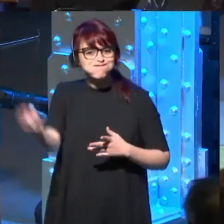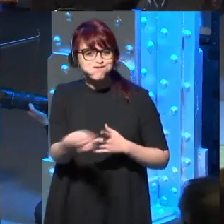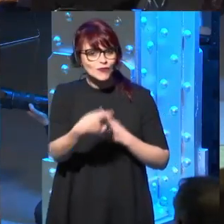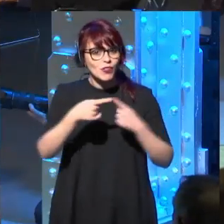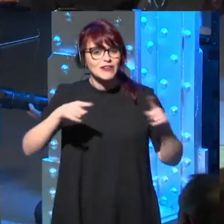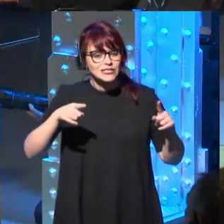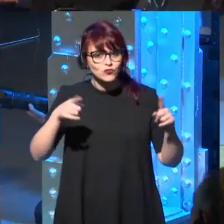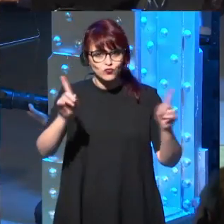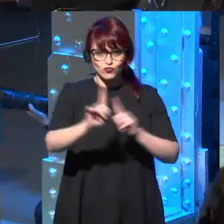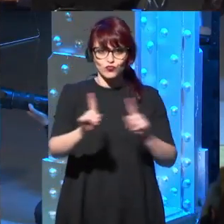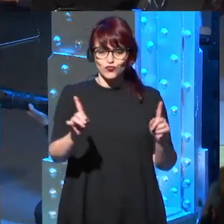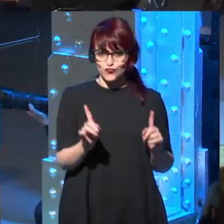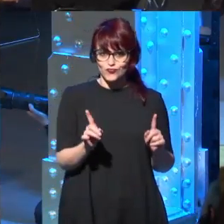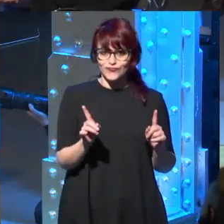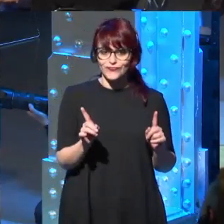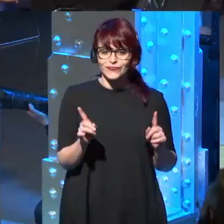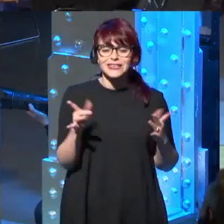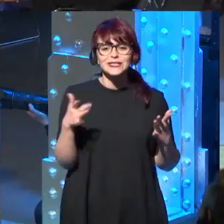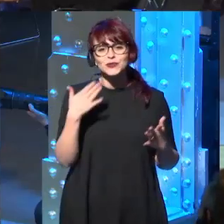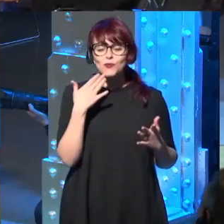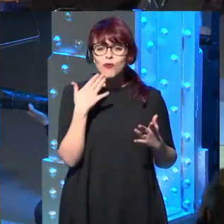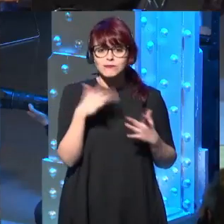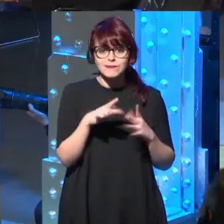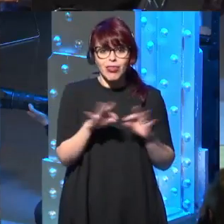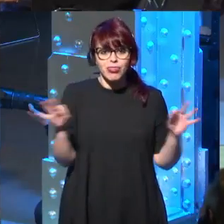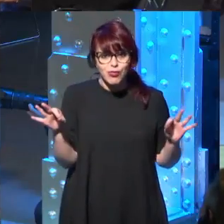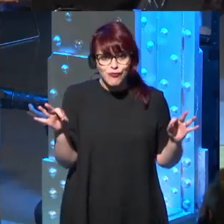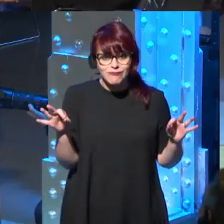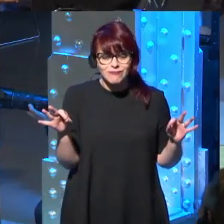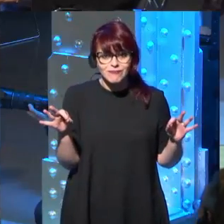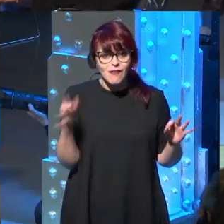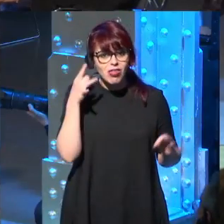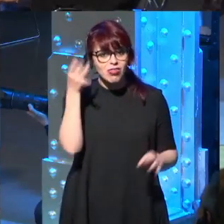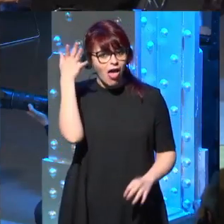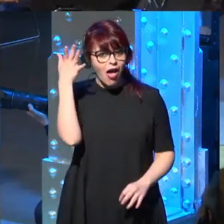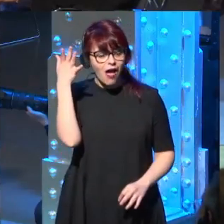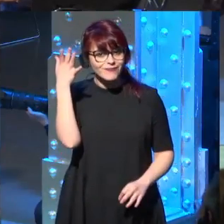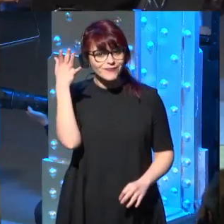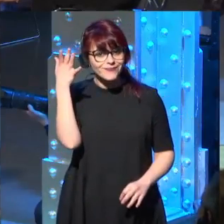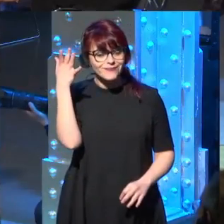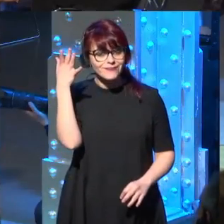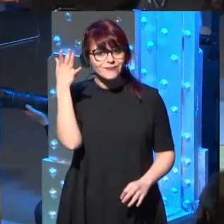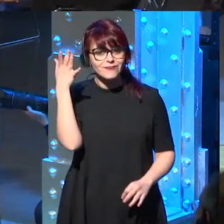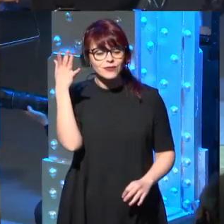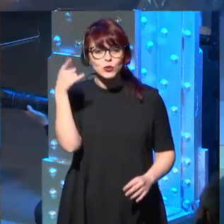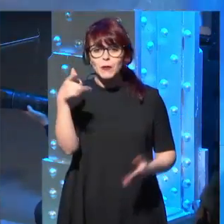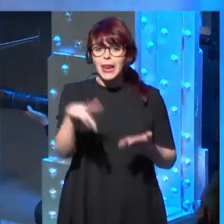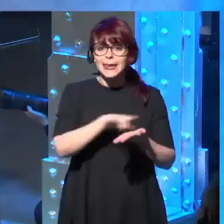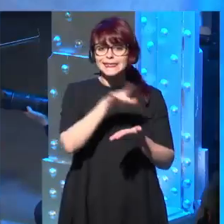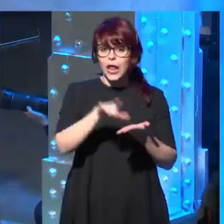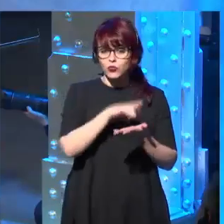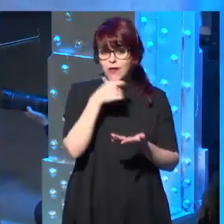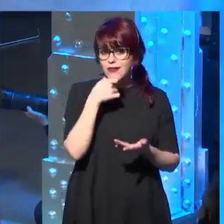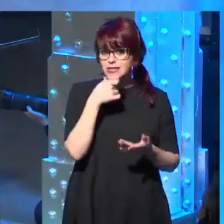simple as this, that in, say, English literature, from Shakespeare to Sylvia